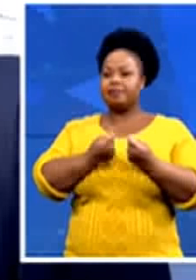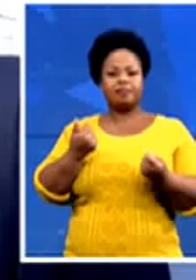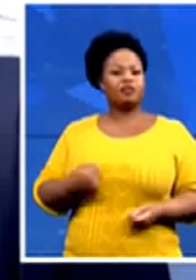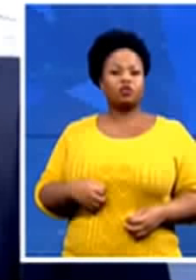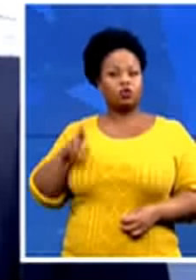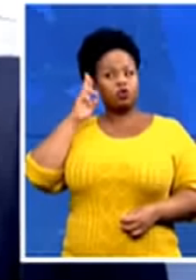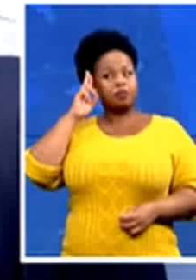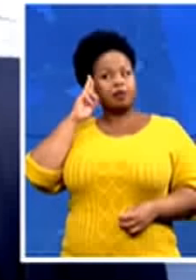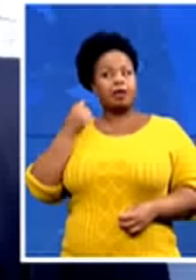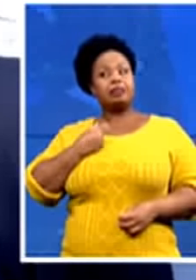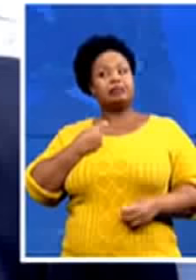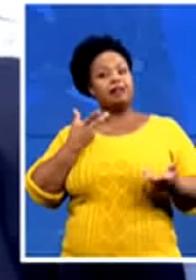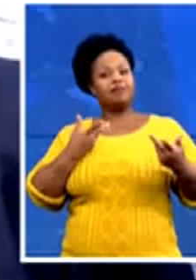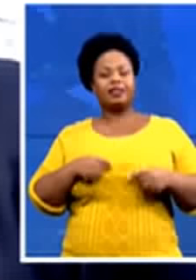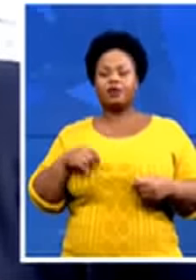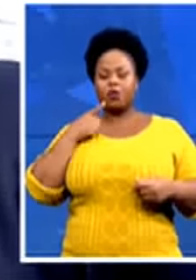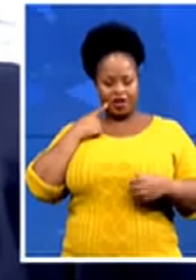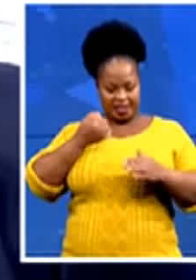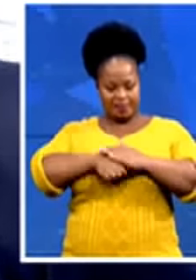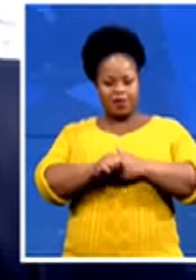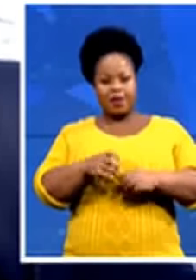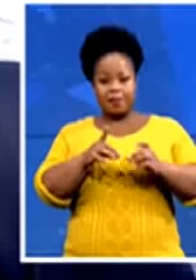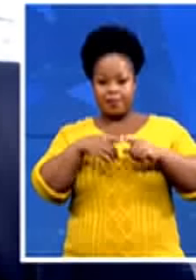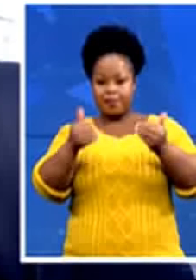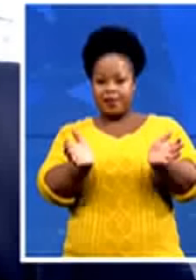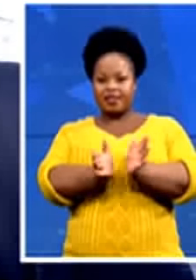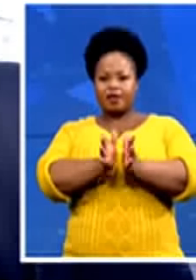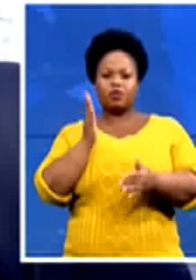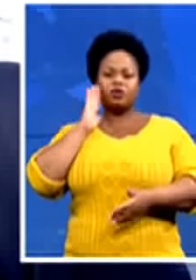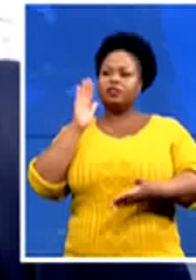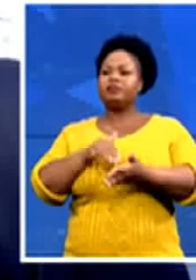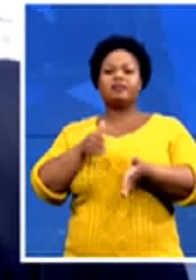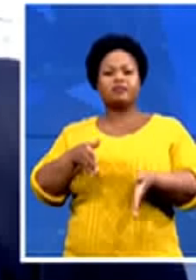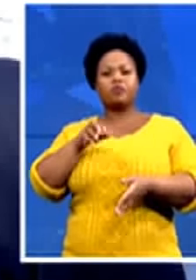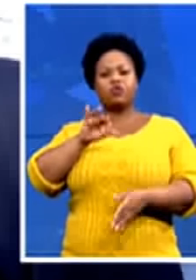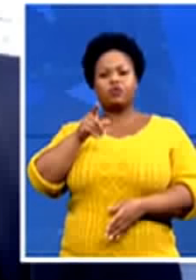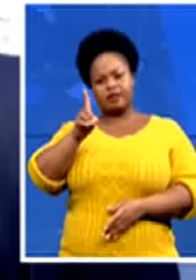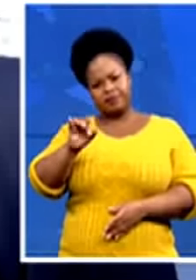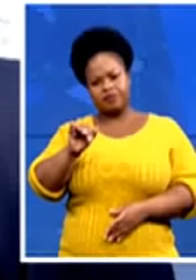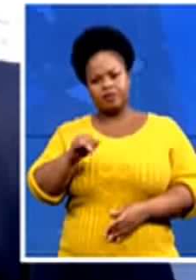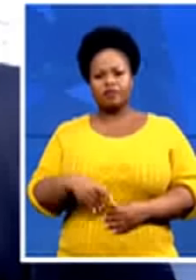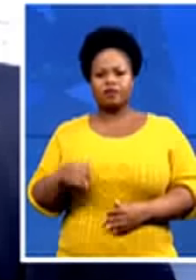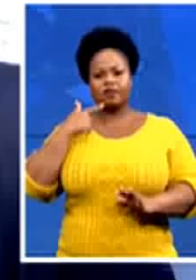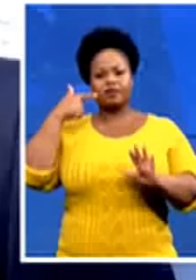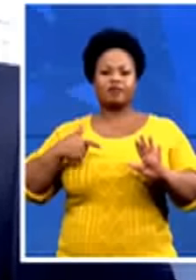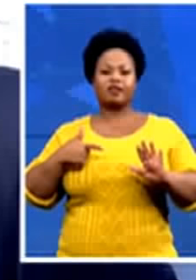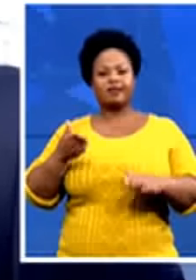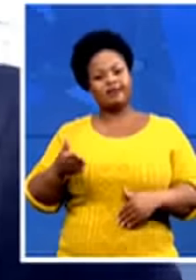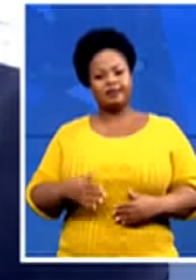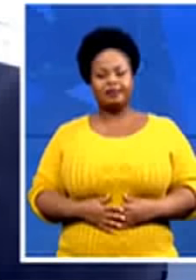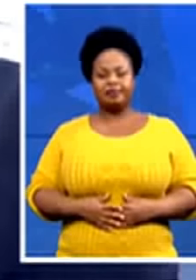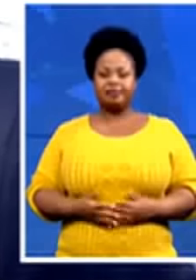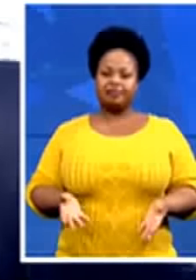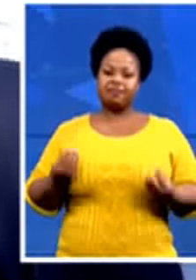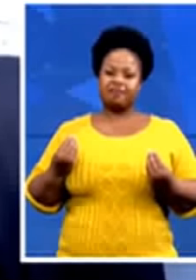uzalwa ubuthi masifika uma sisila uLundi sifike kuvalwe igarage kanti khona izinto ekhona enza ama